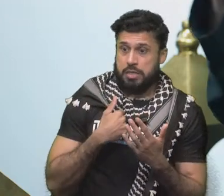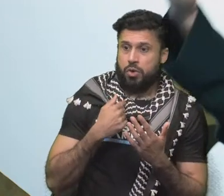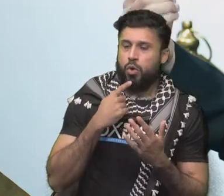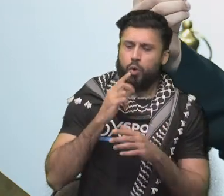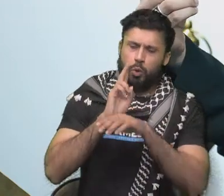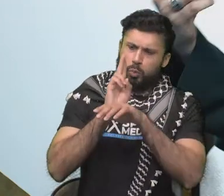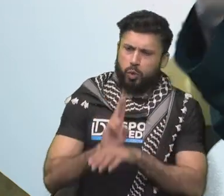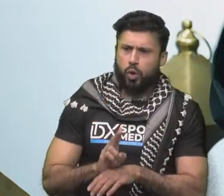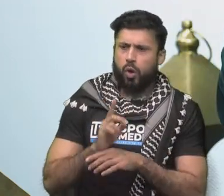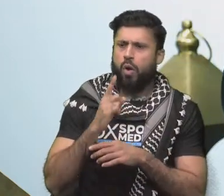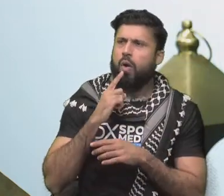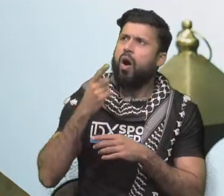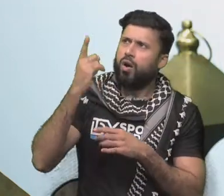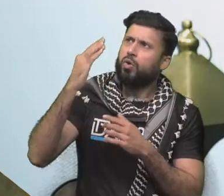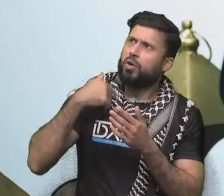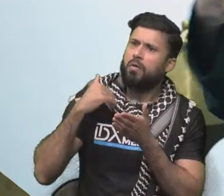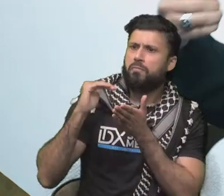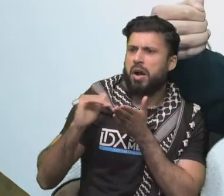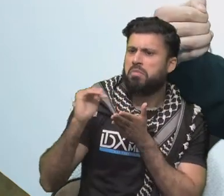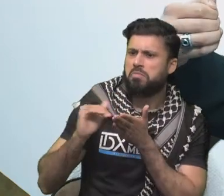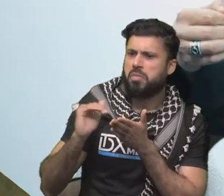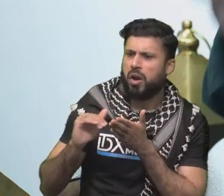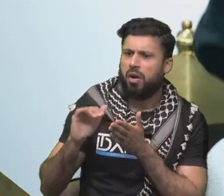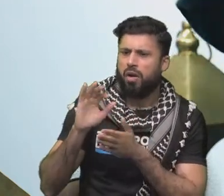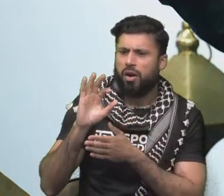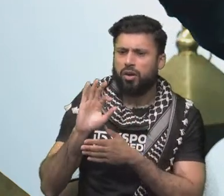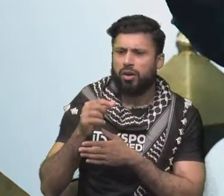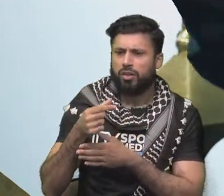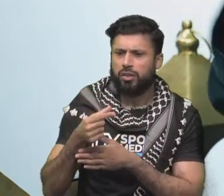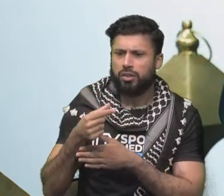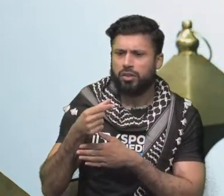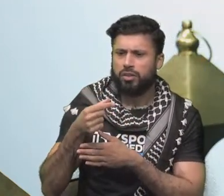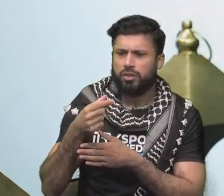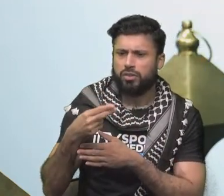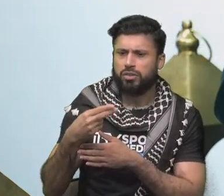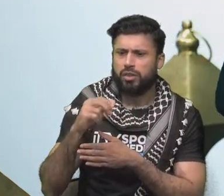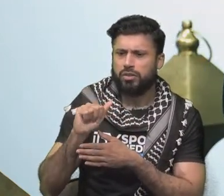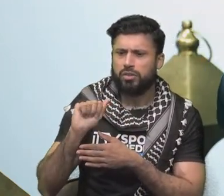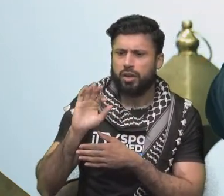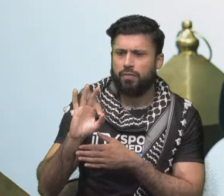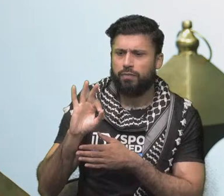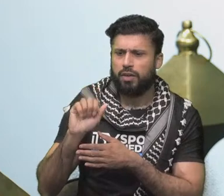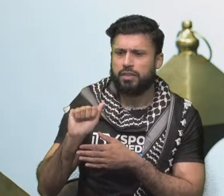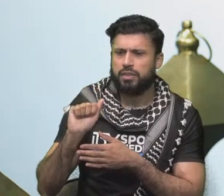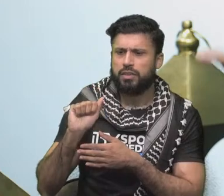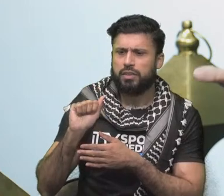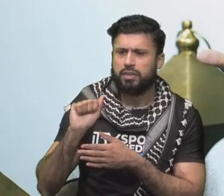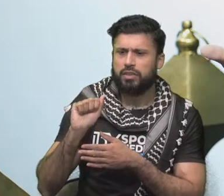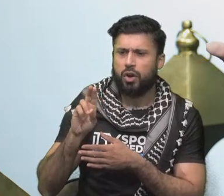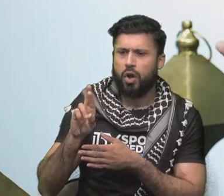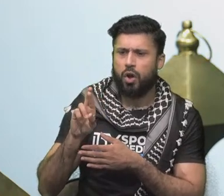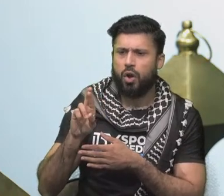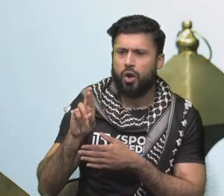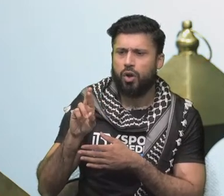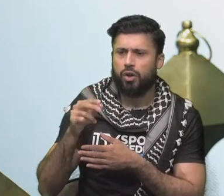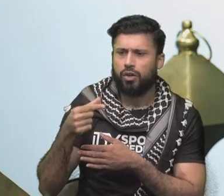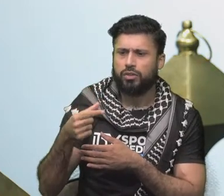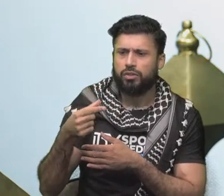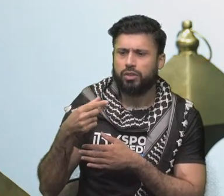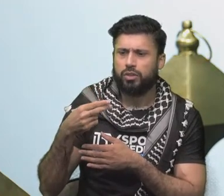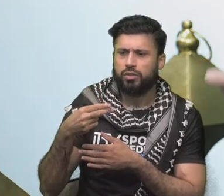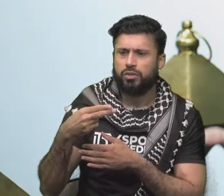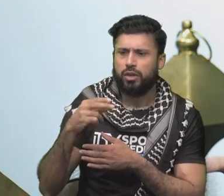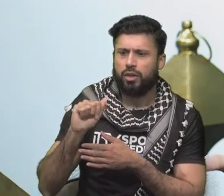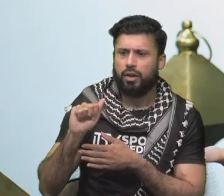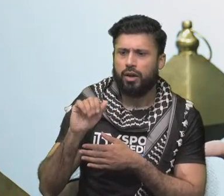be ghafoor, there has to be istighfar here, right? Allah is always ghafoor, but in order for you to encounter al-ghafoor, the forgiving one, there has to